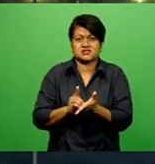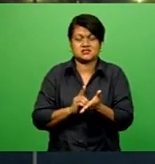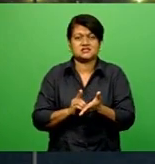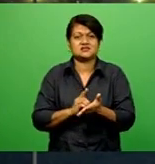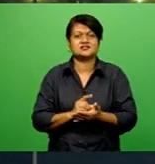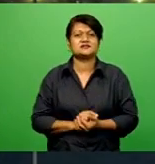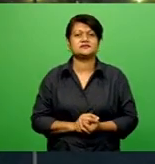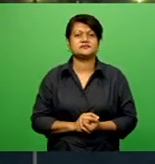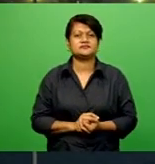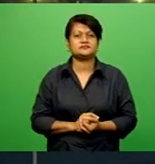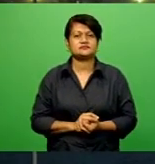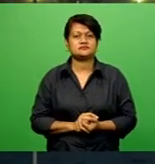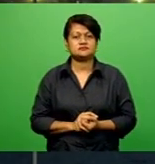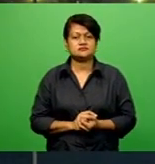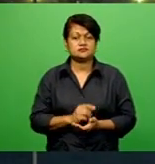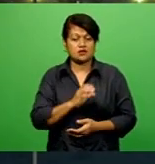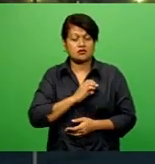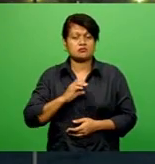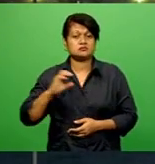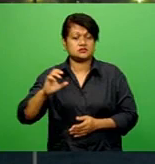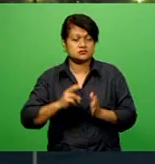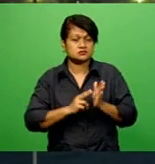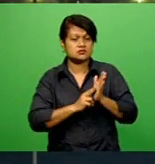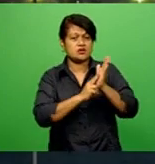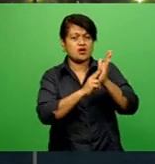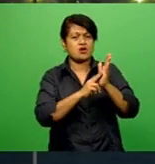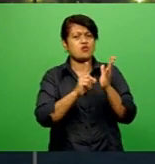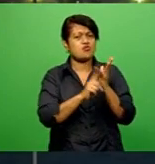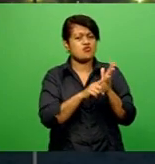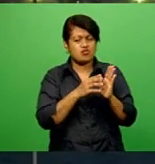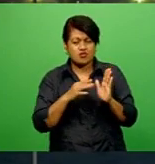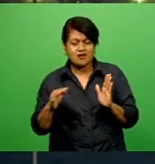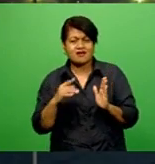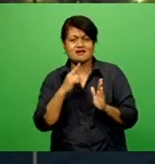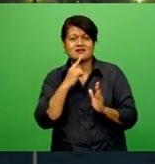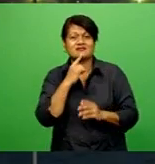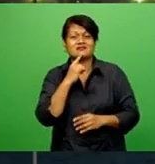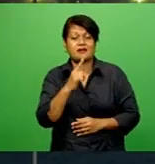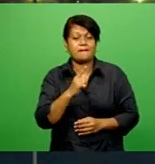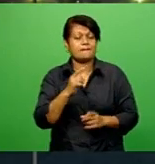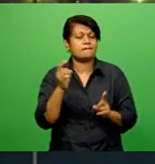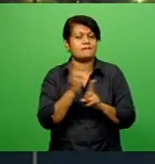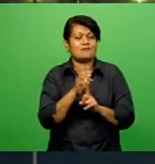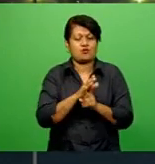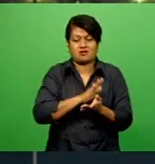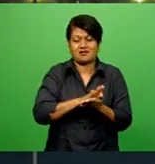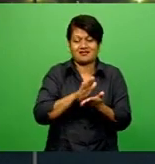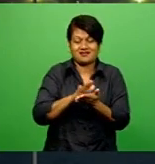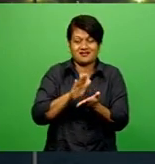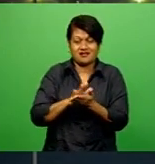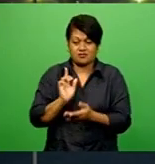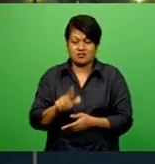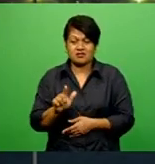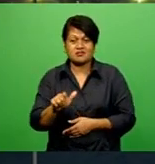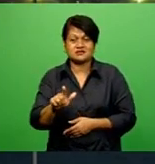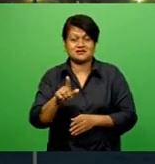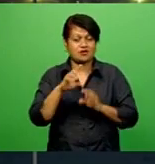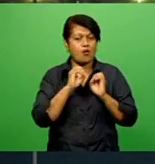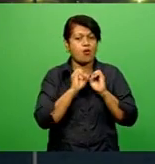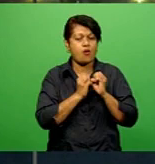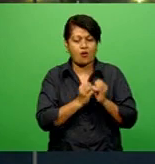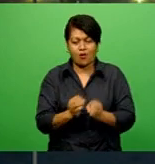diarrhea. Commissioner Northern Uraya Rainima says the major cleanup campaign around Labasa is being